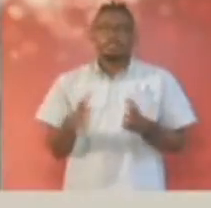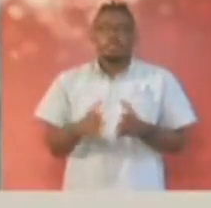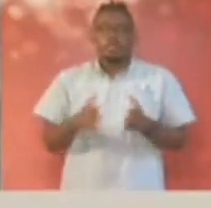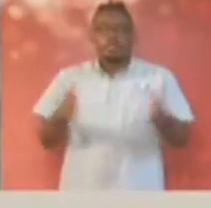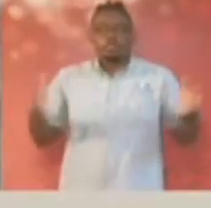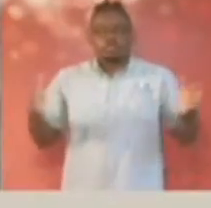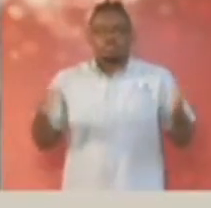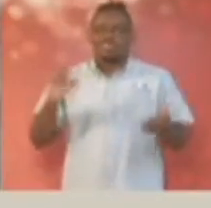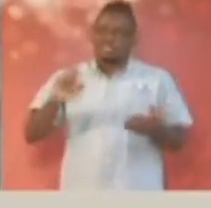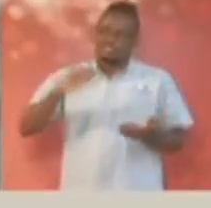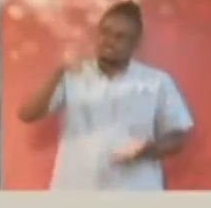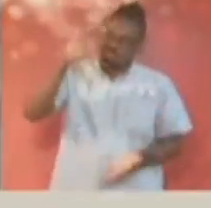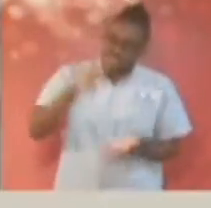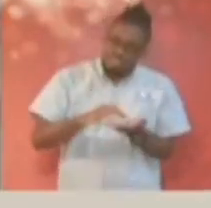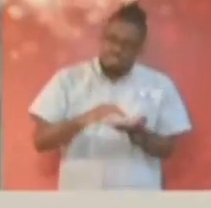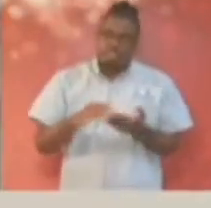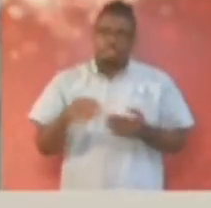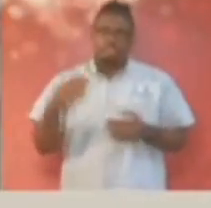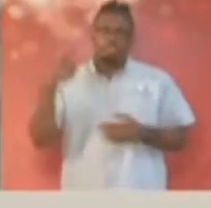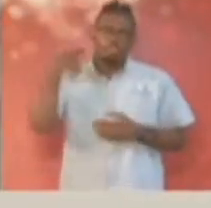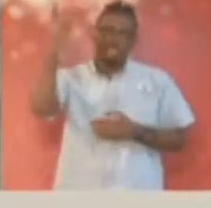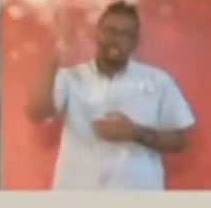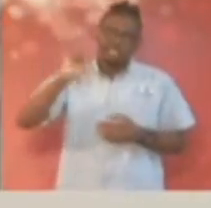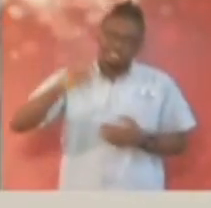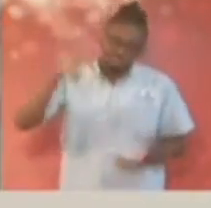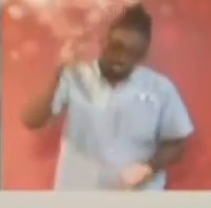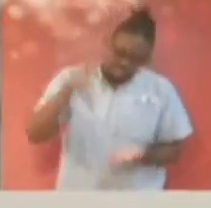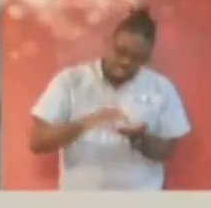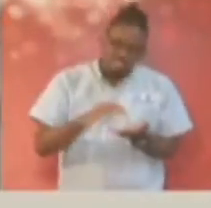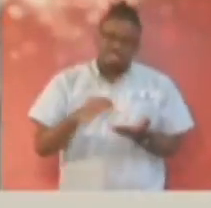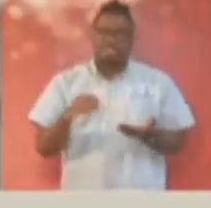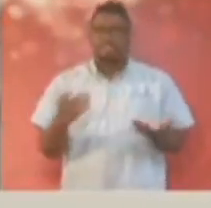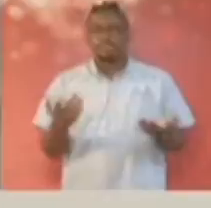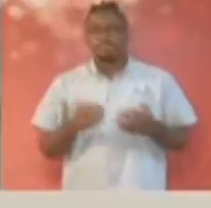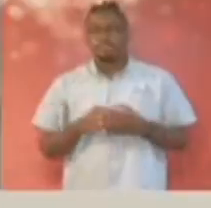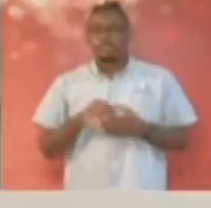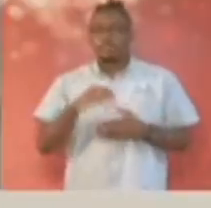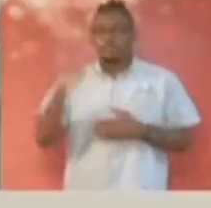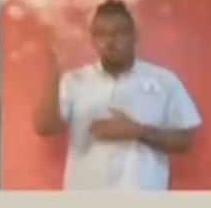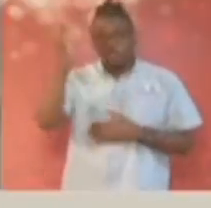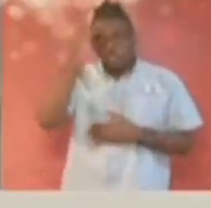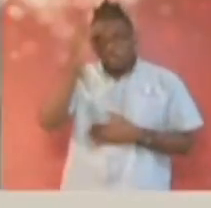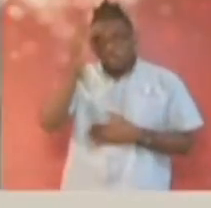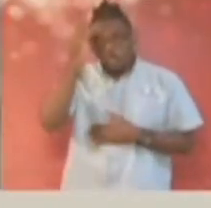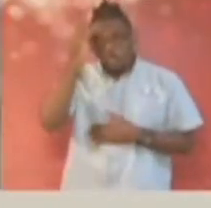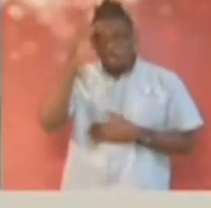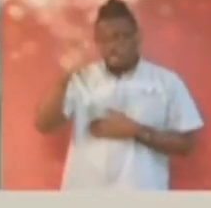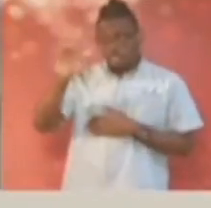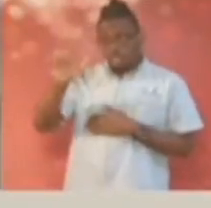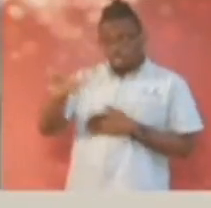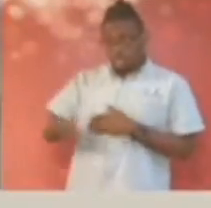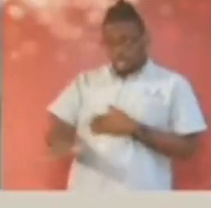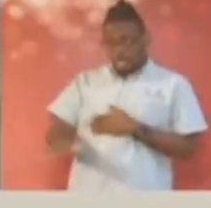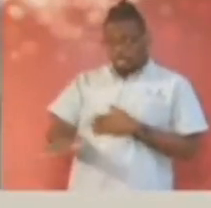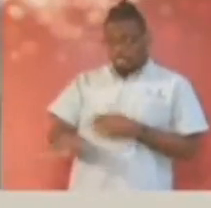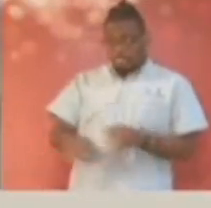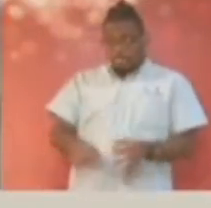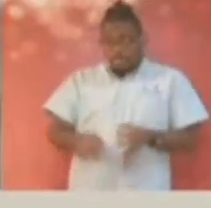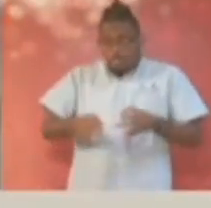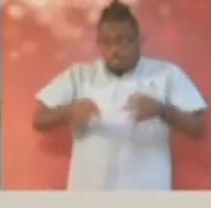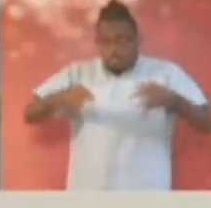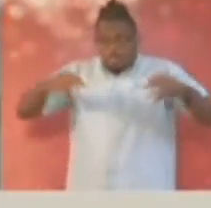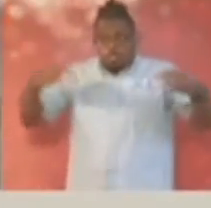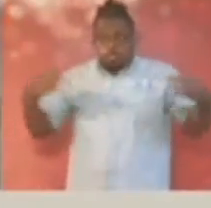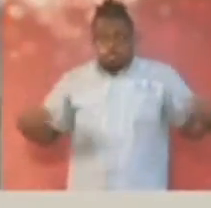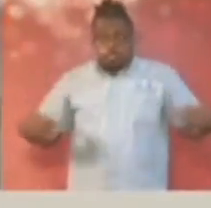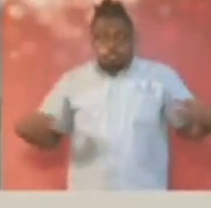And we've identified childhood obesity and primary health care, strengthened primary health care, as one